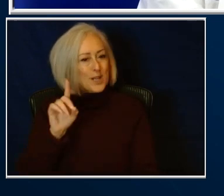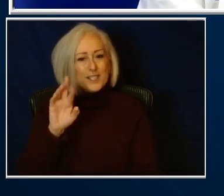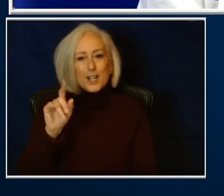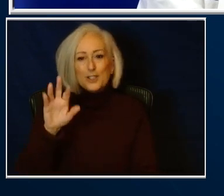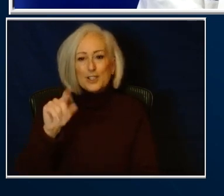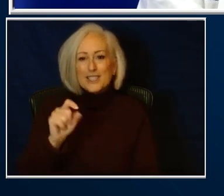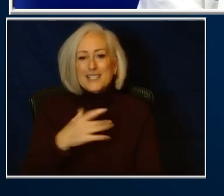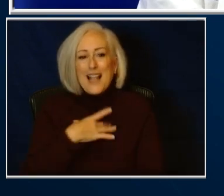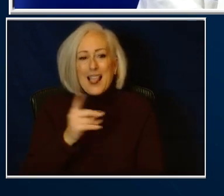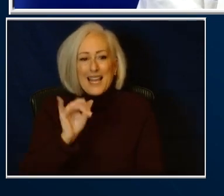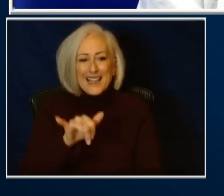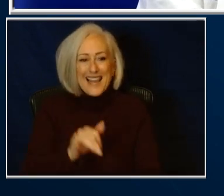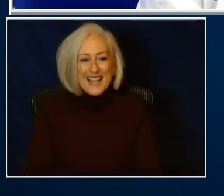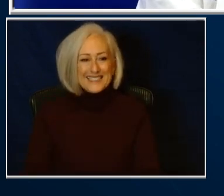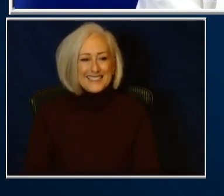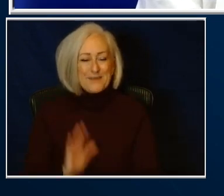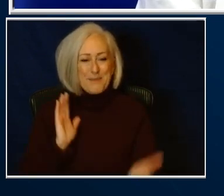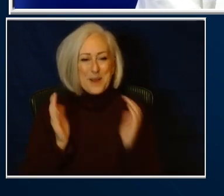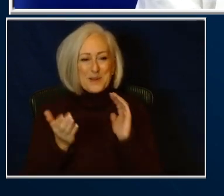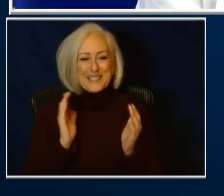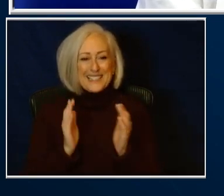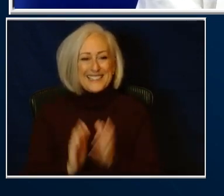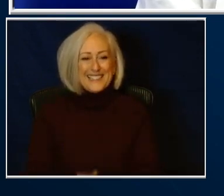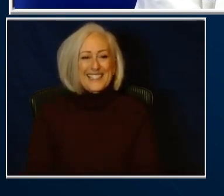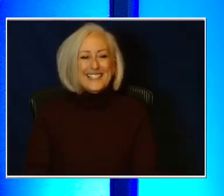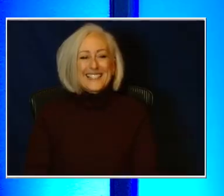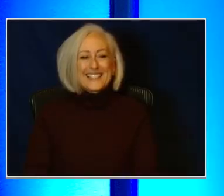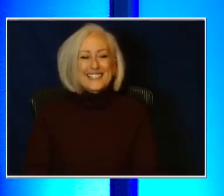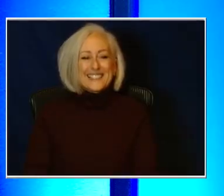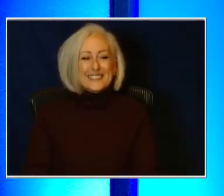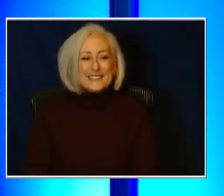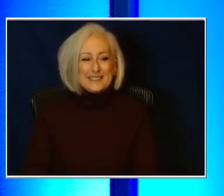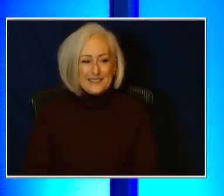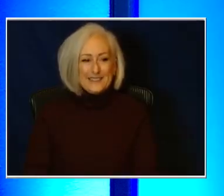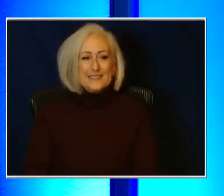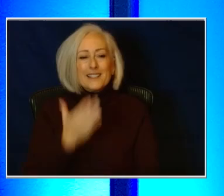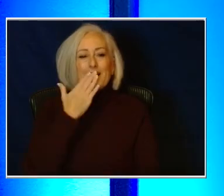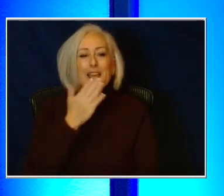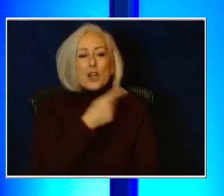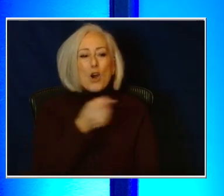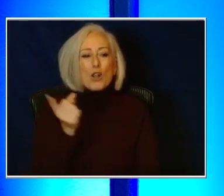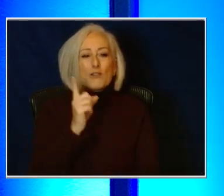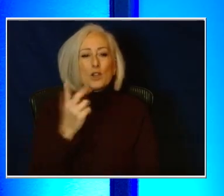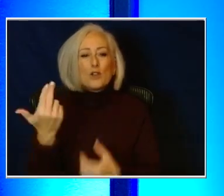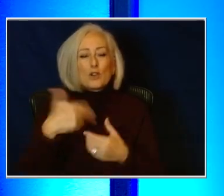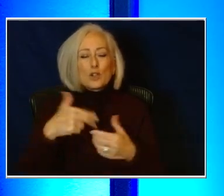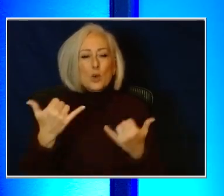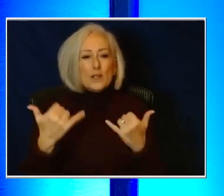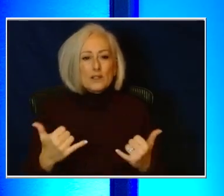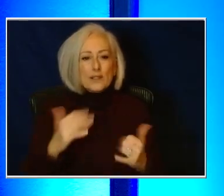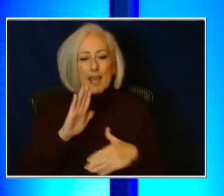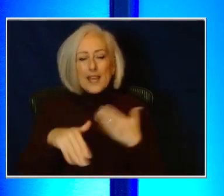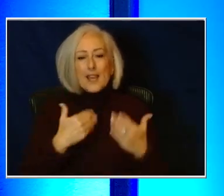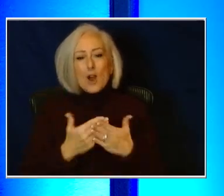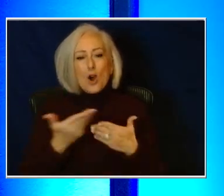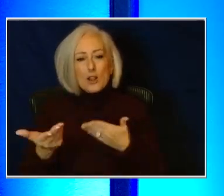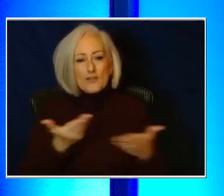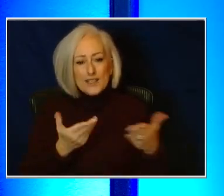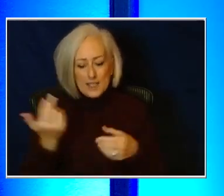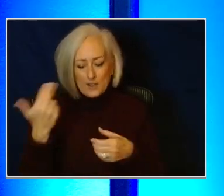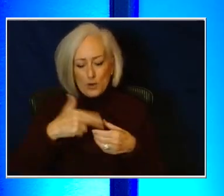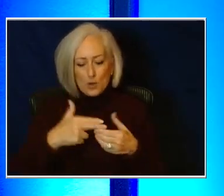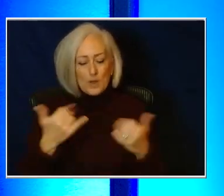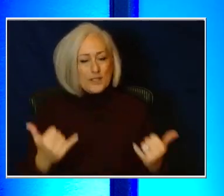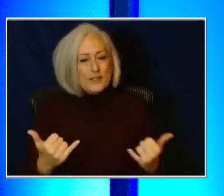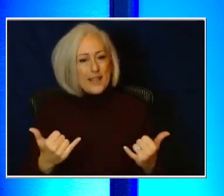like that comparison. All right, well, we want to thank all of you for being with us today and all of our guests for joining us. Of course, we'll be back here tomorrow